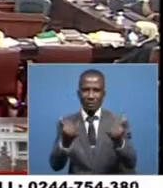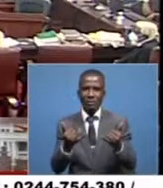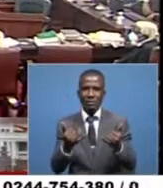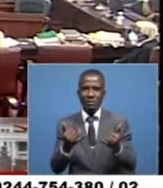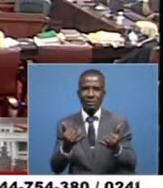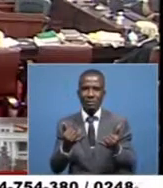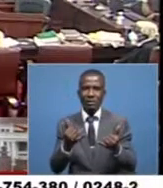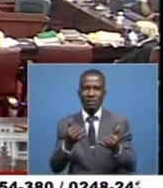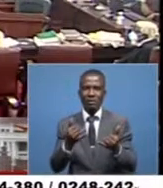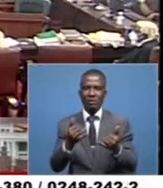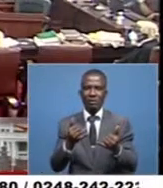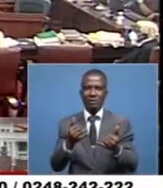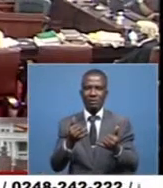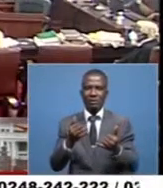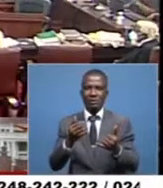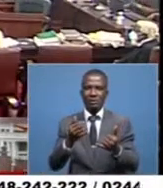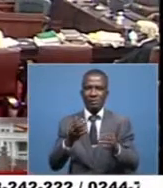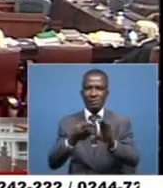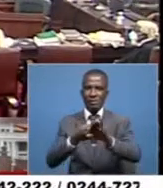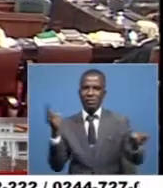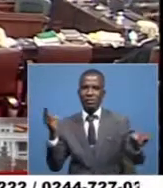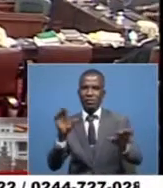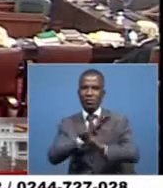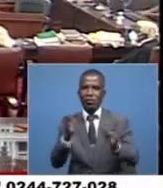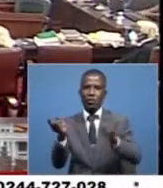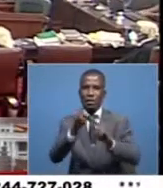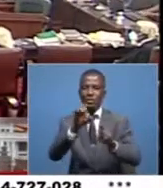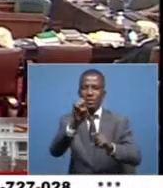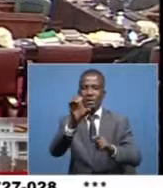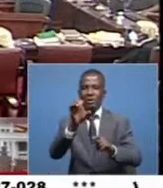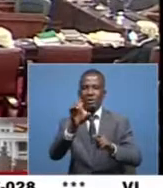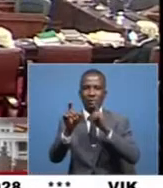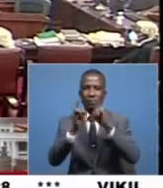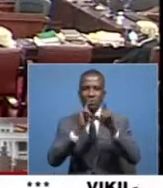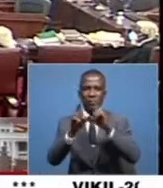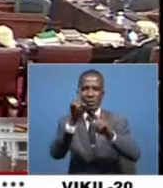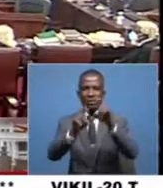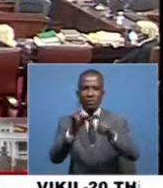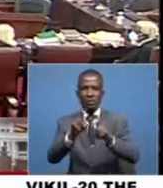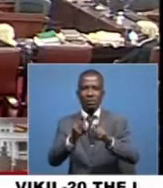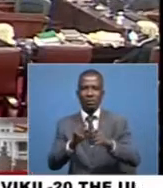of the respondents declining to adduce evidence in this petition.